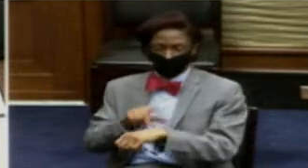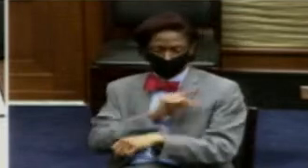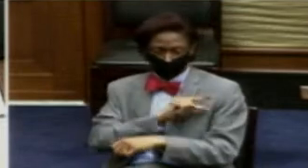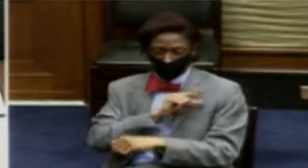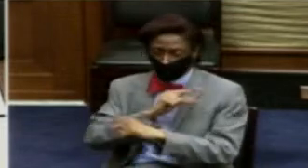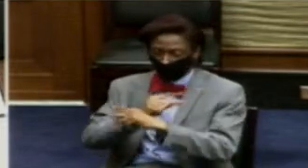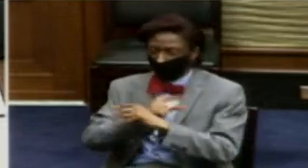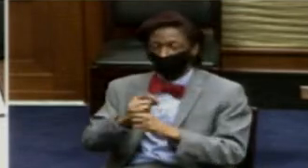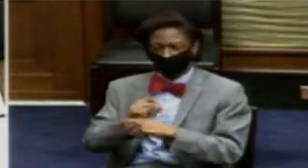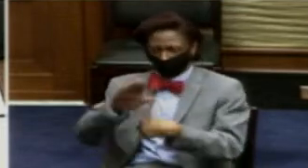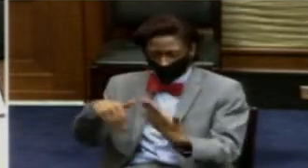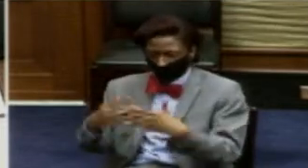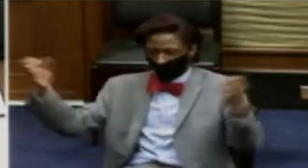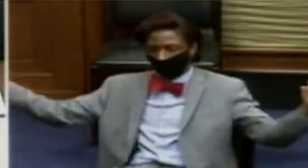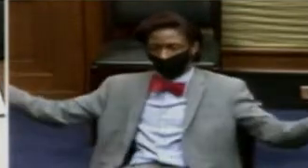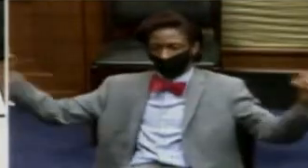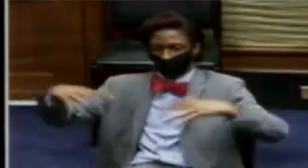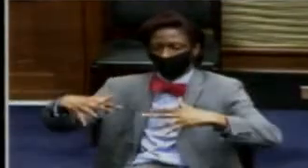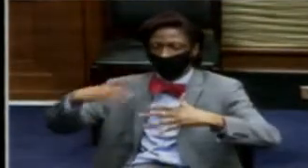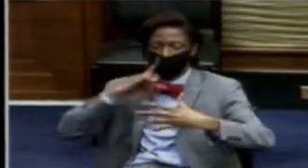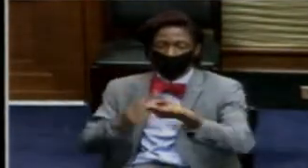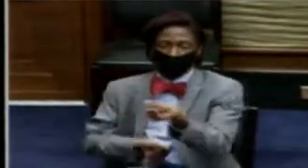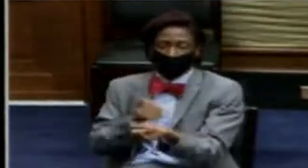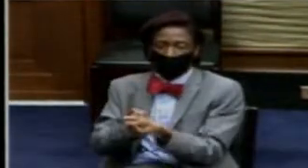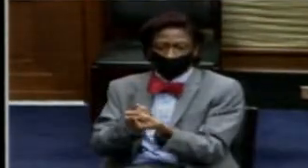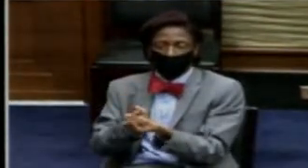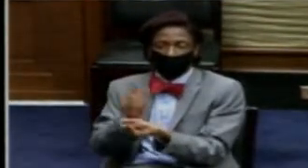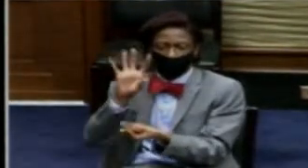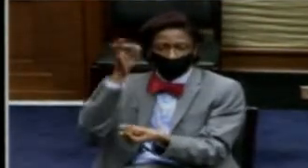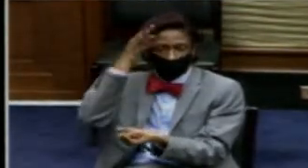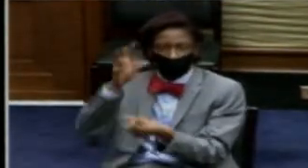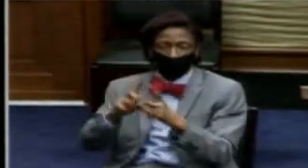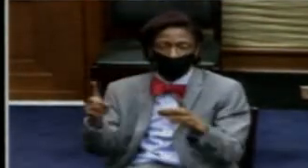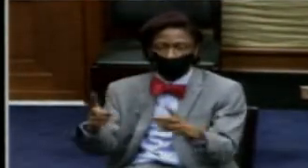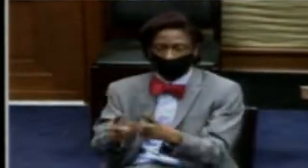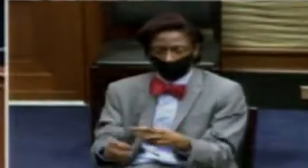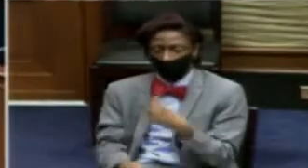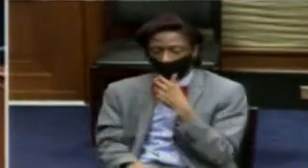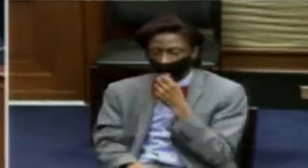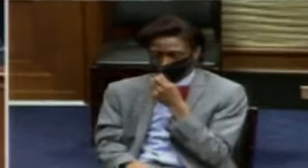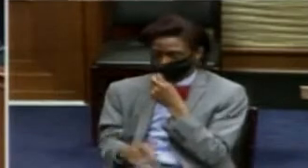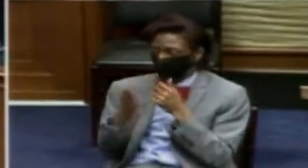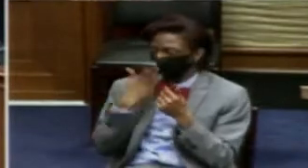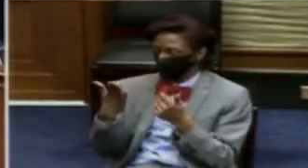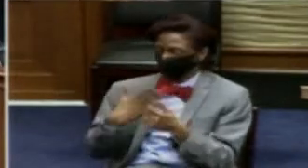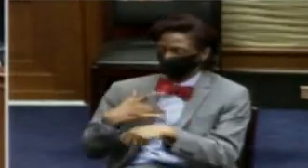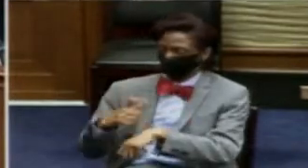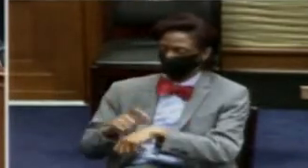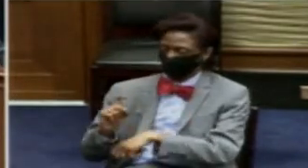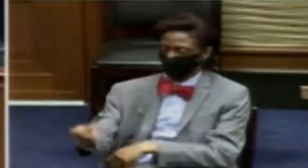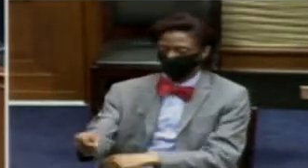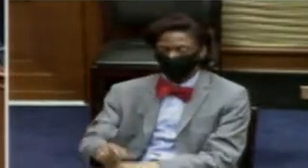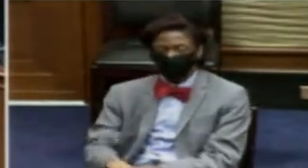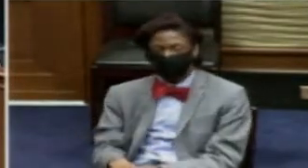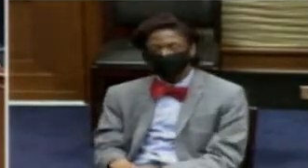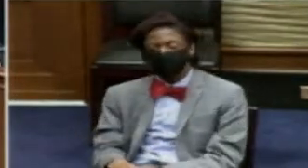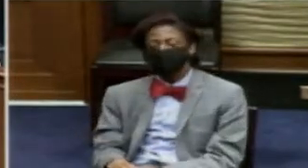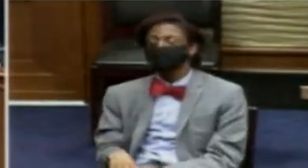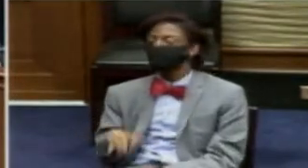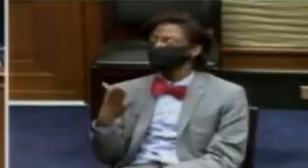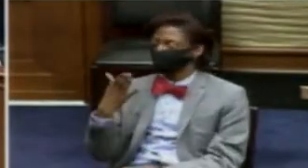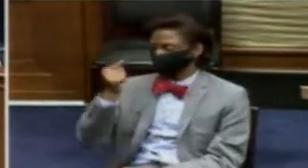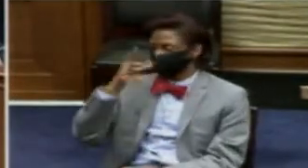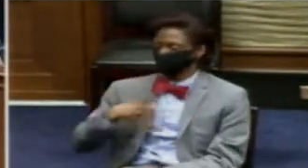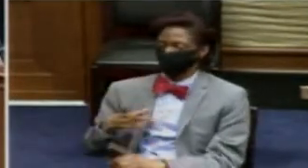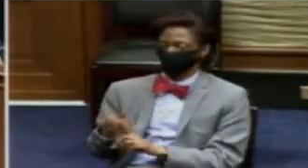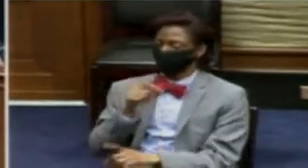the federal district. Thank you very much. I yield back. The gentleman yields back. The gentleman from Arizona, Mr.